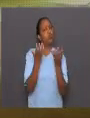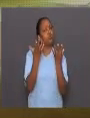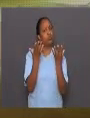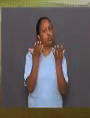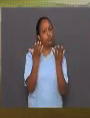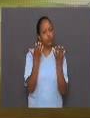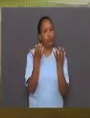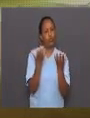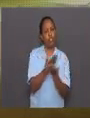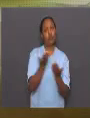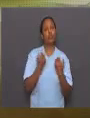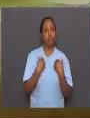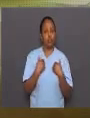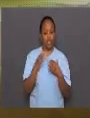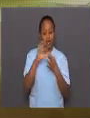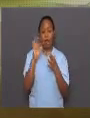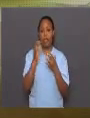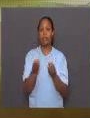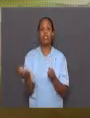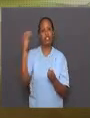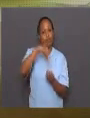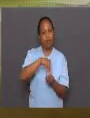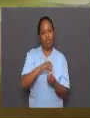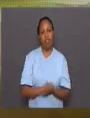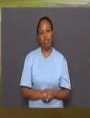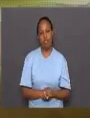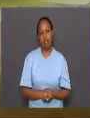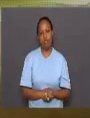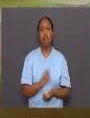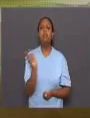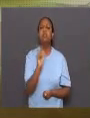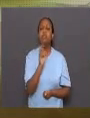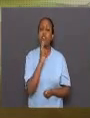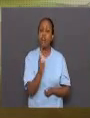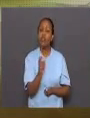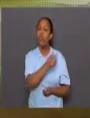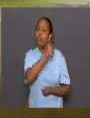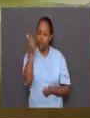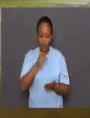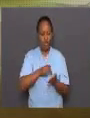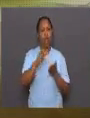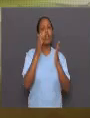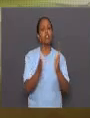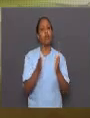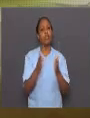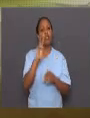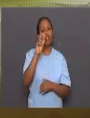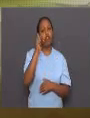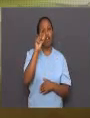than simply the right to vote. What are some other democratic